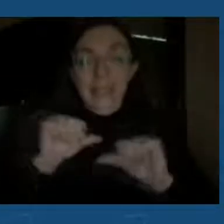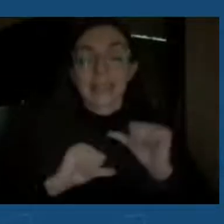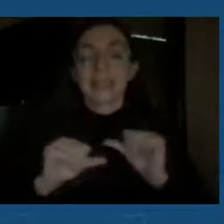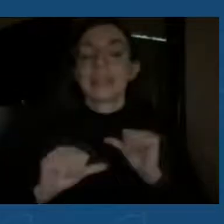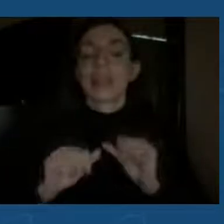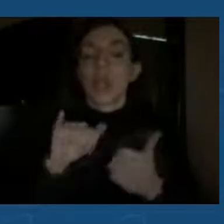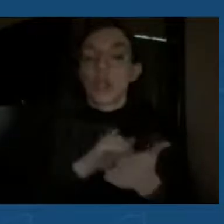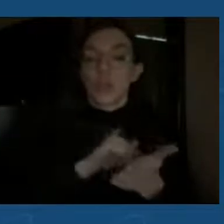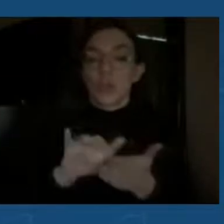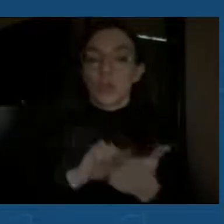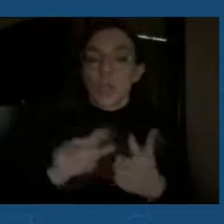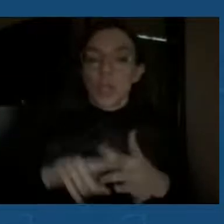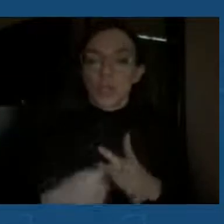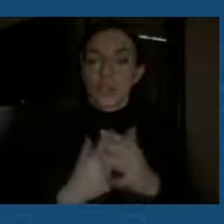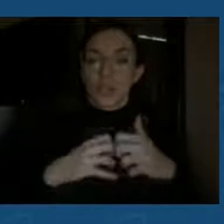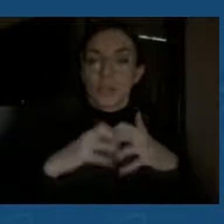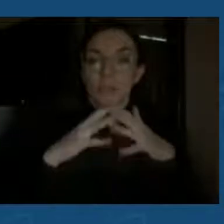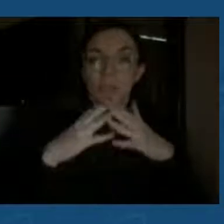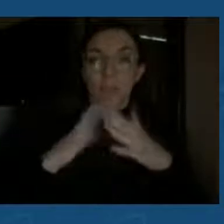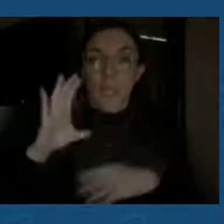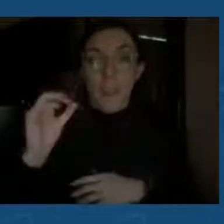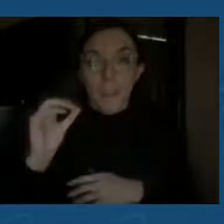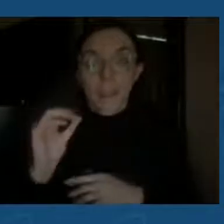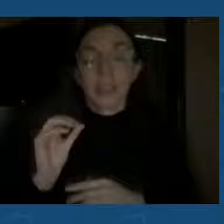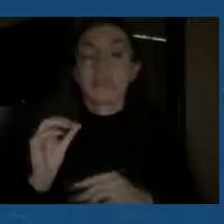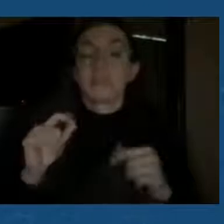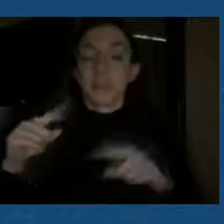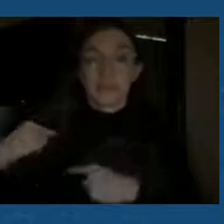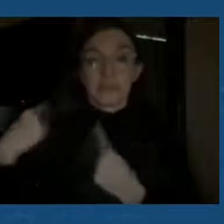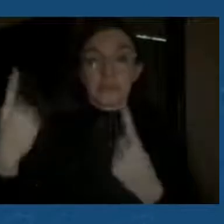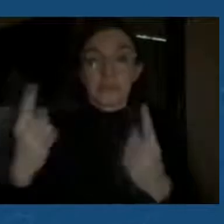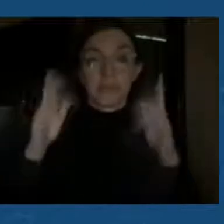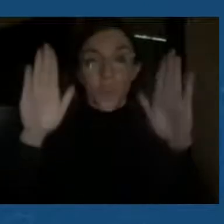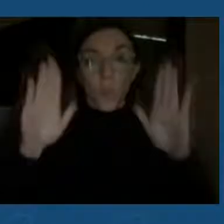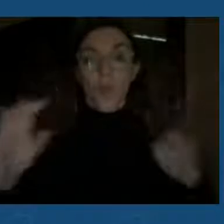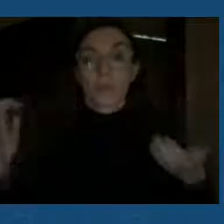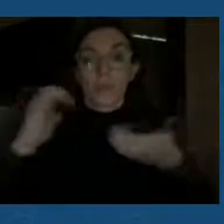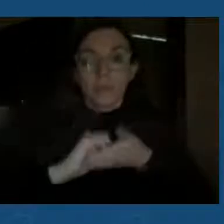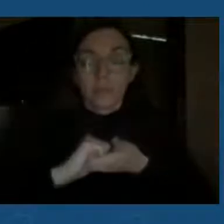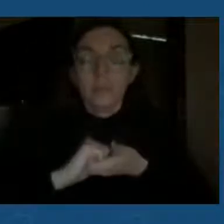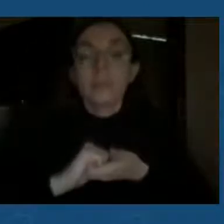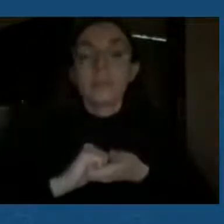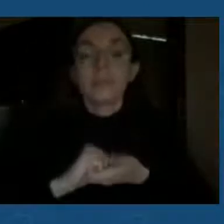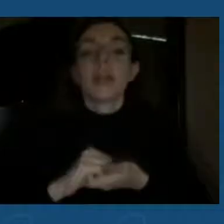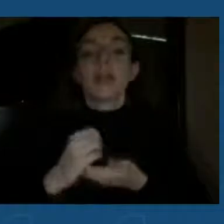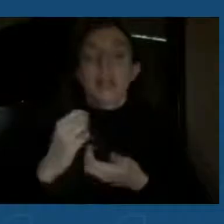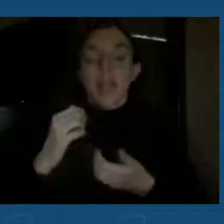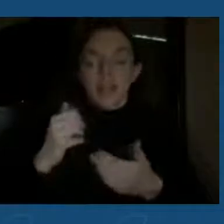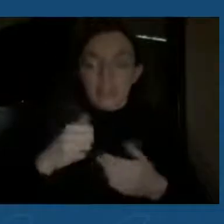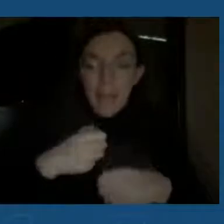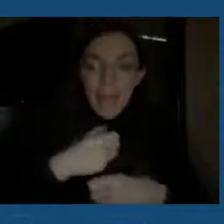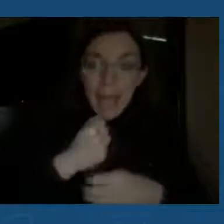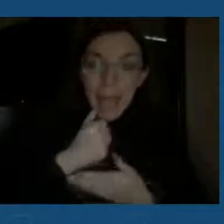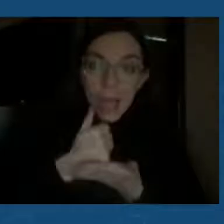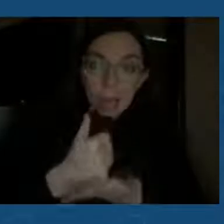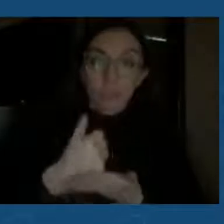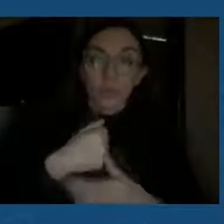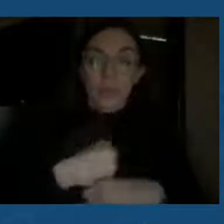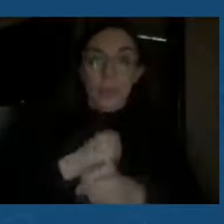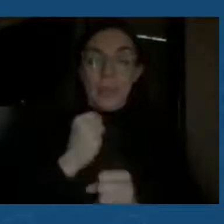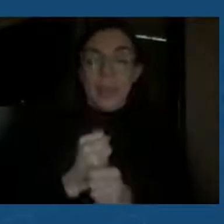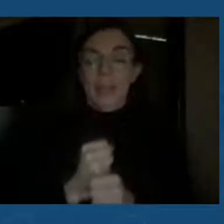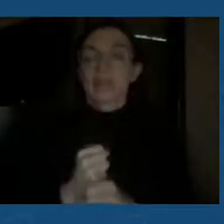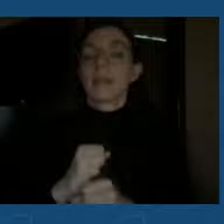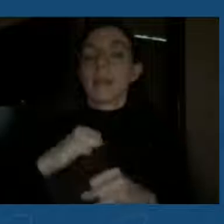a wonderful partner in commercializing Upstate's best saliva COVID test. We're working together now